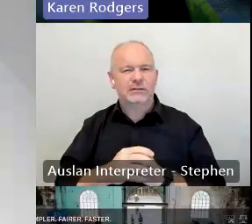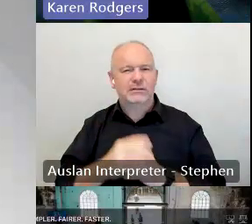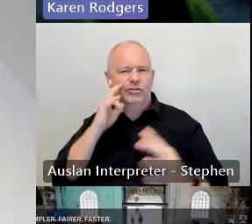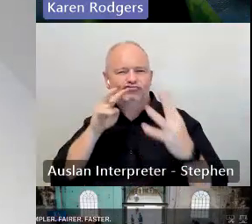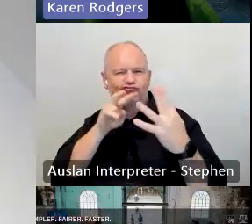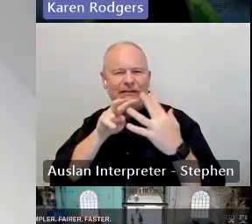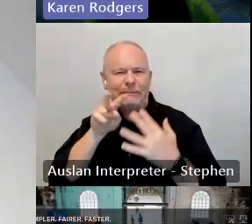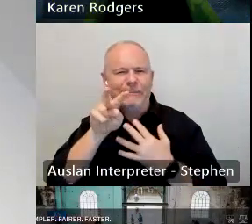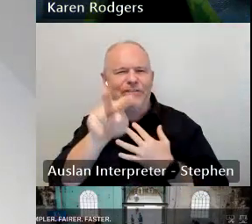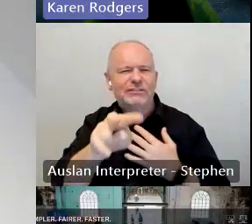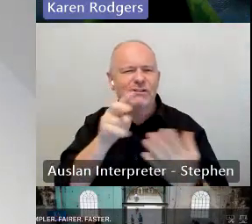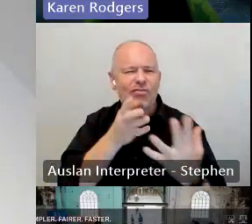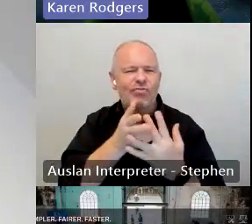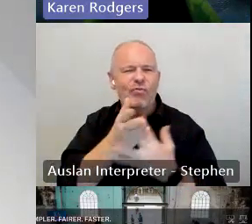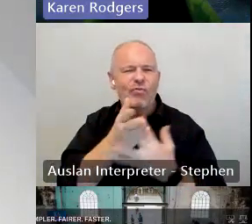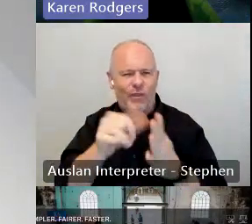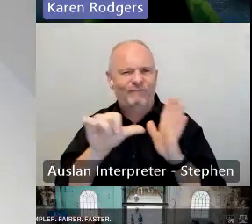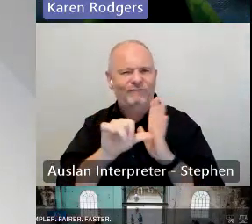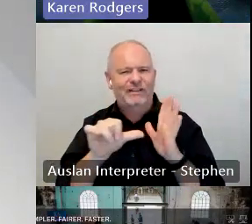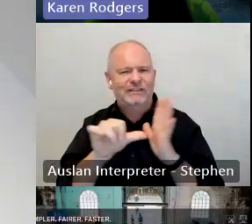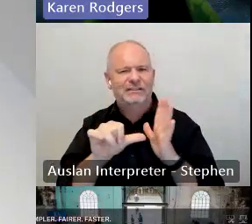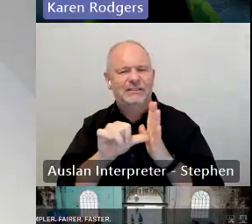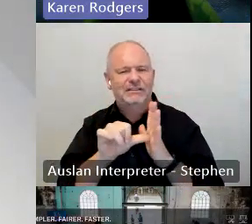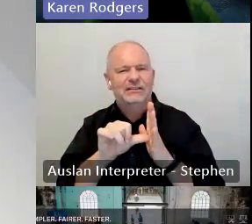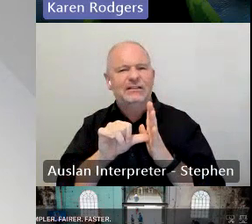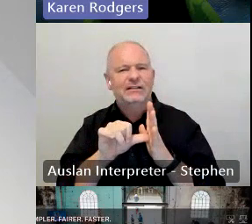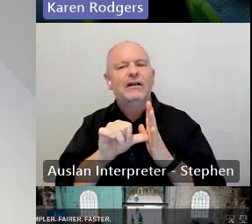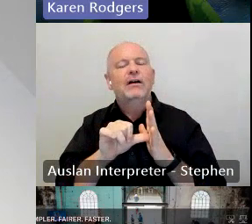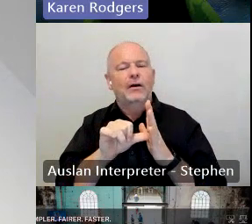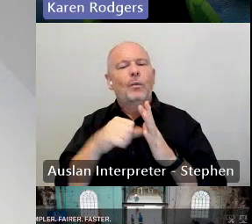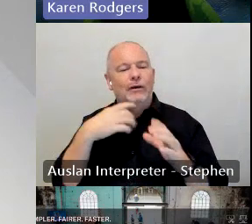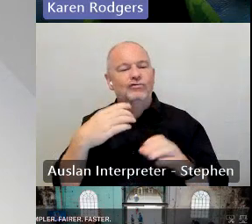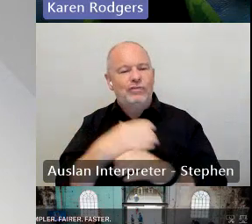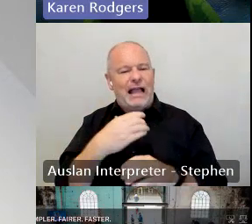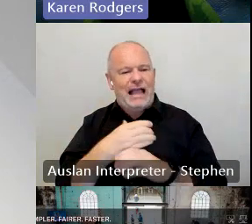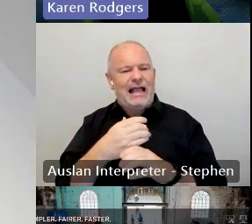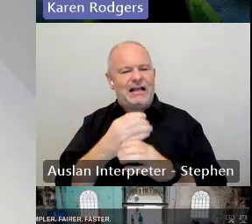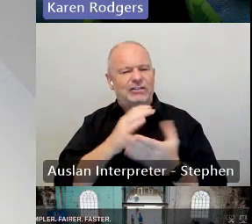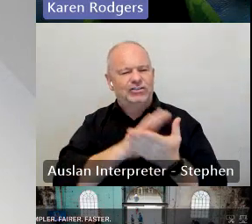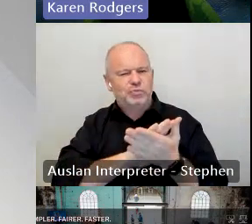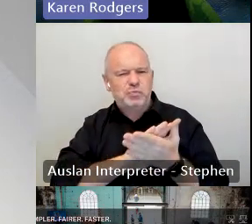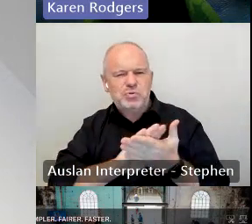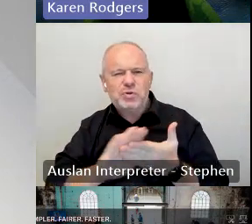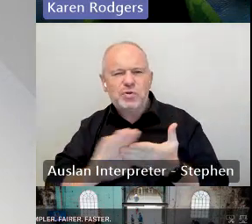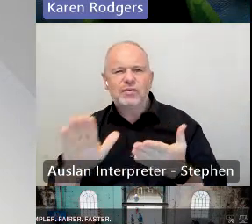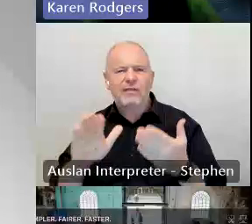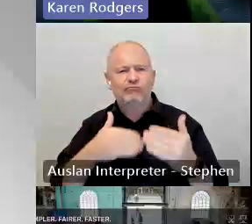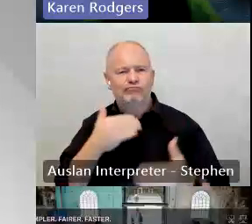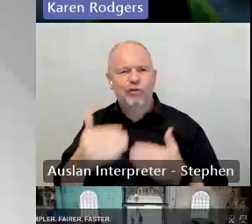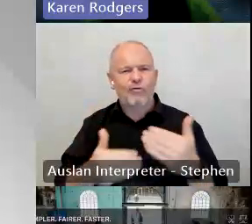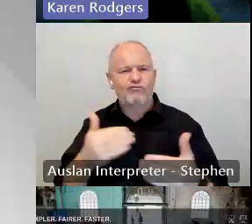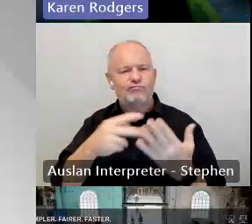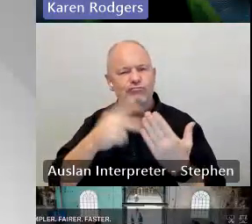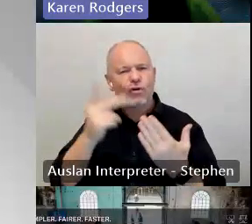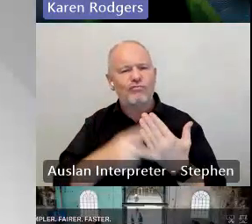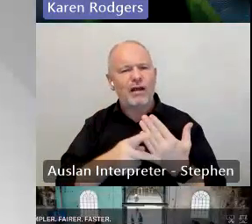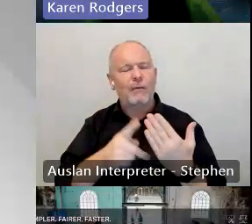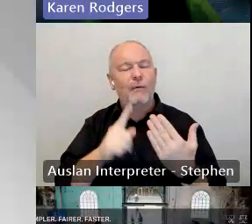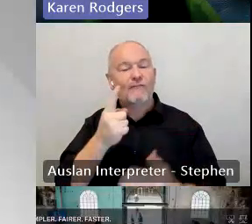in funding. And to reflect this, we've created a streamlined and accessible program that